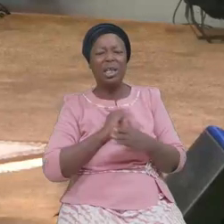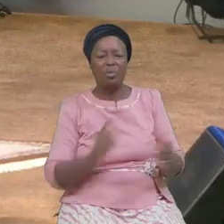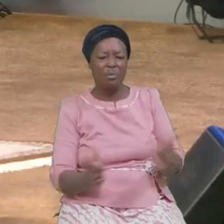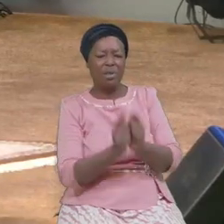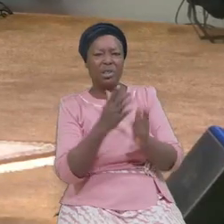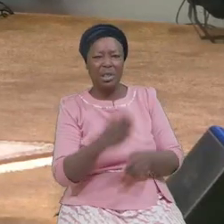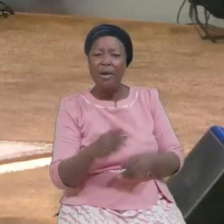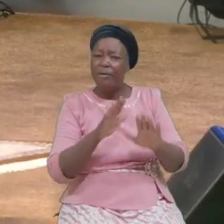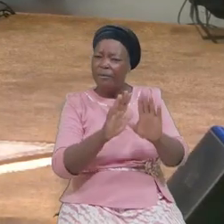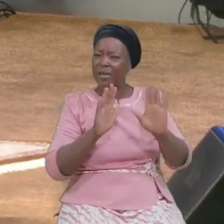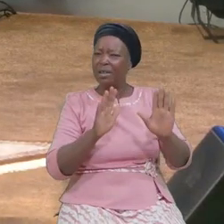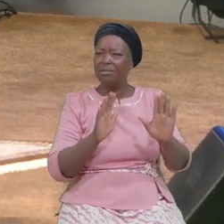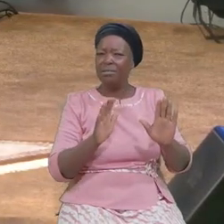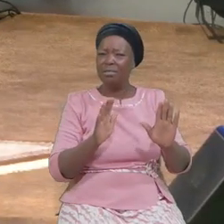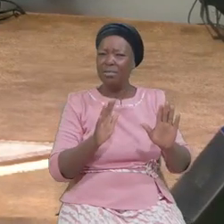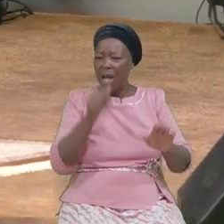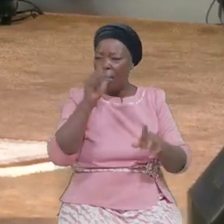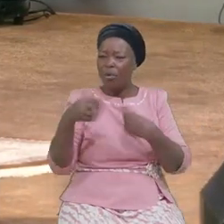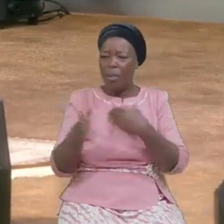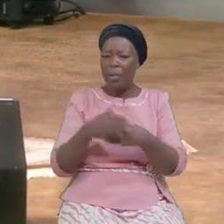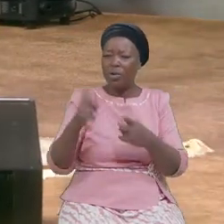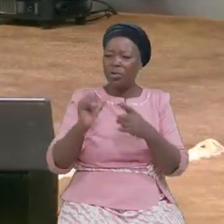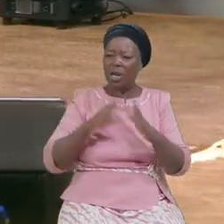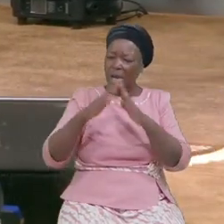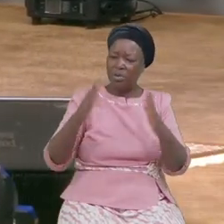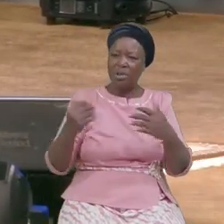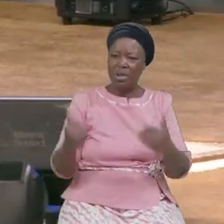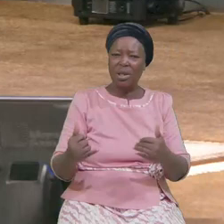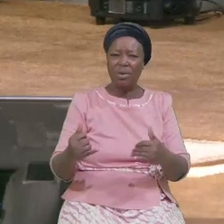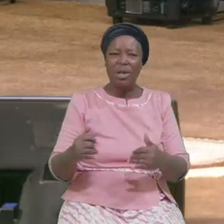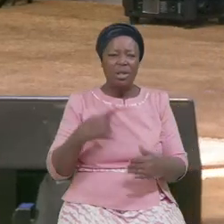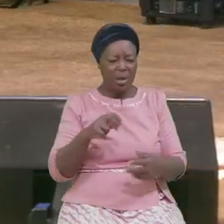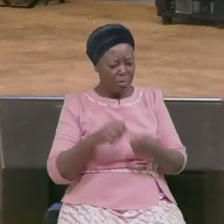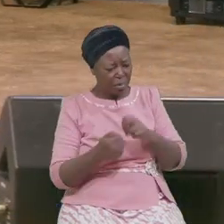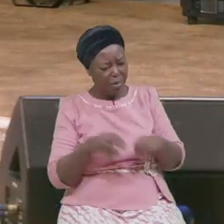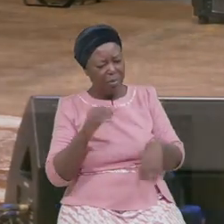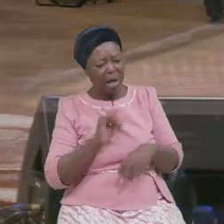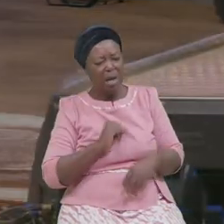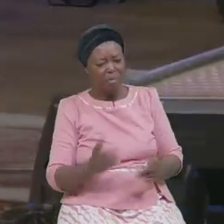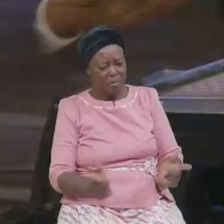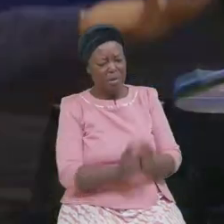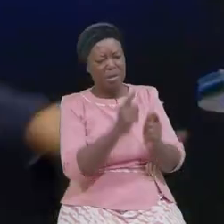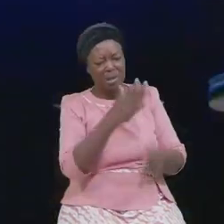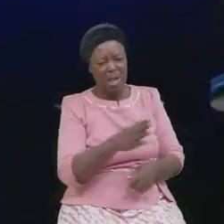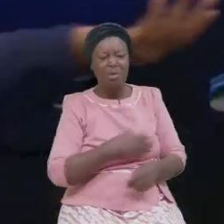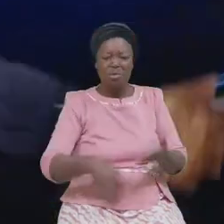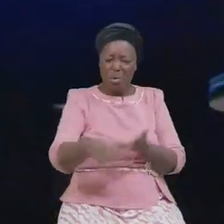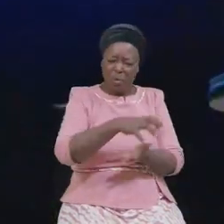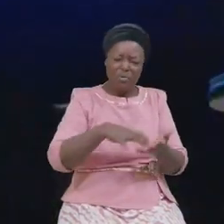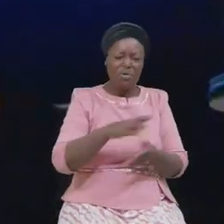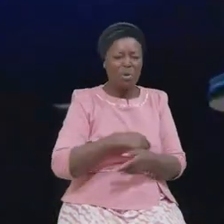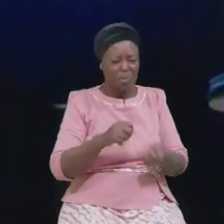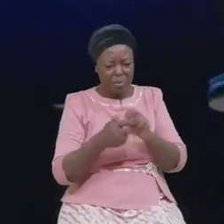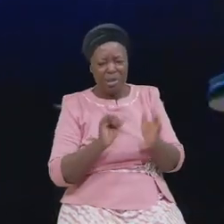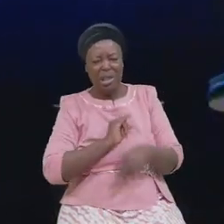there. Fear. I'm going back to the house. The challenges I'll meet there. The confusion, commotion I